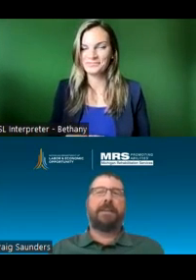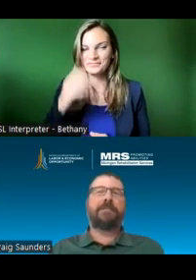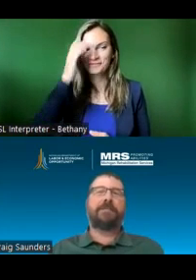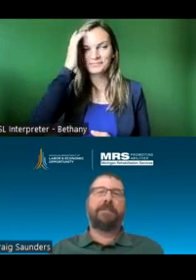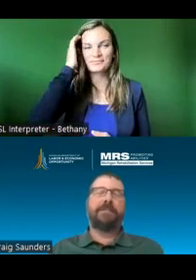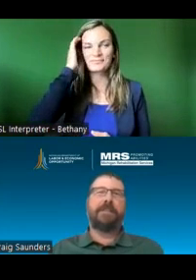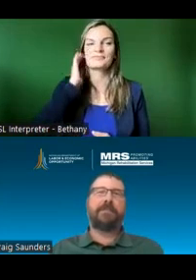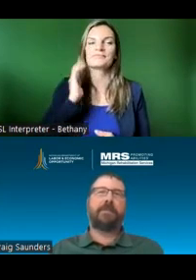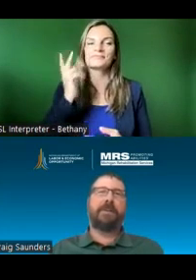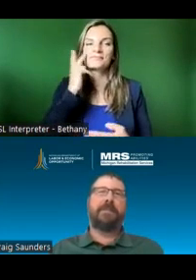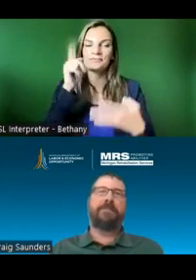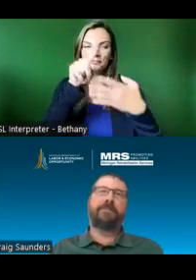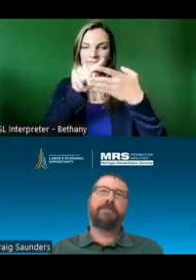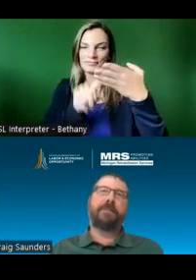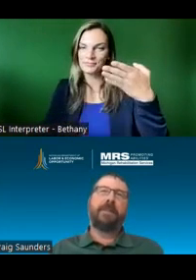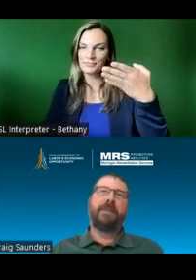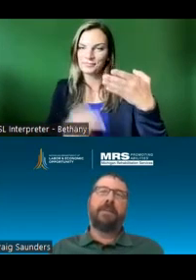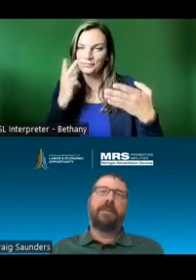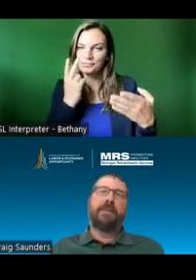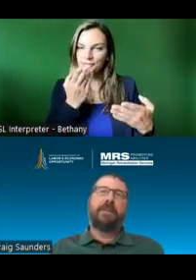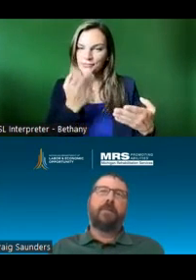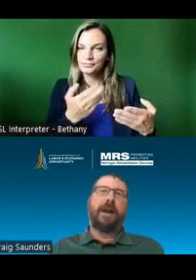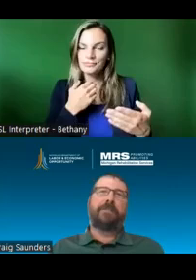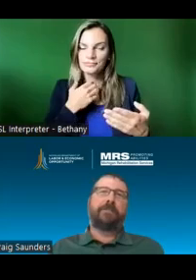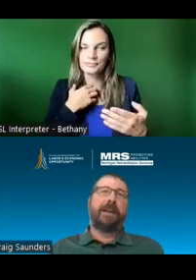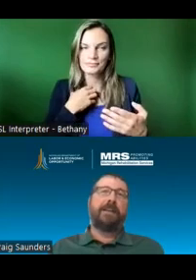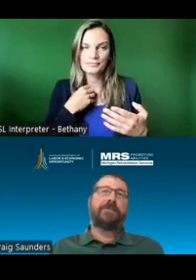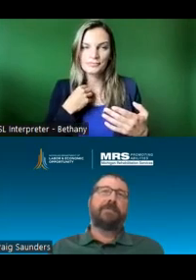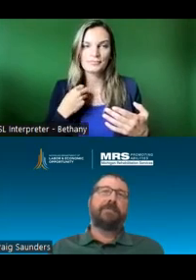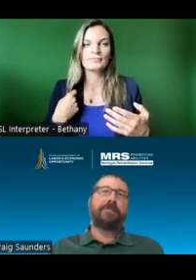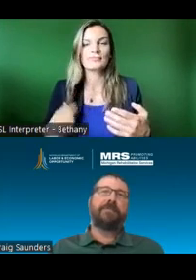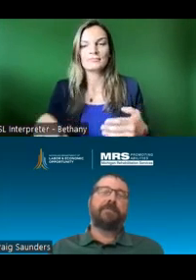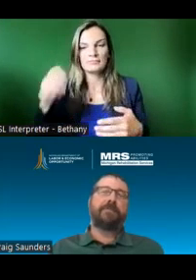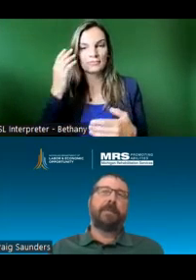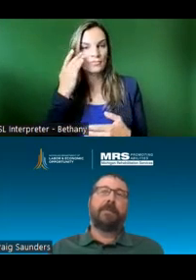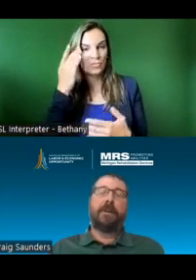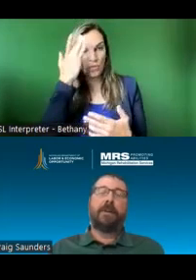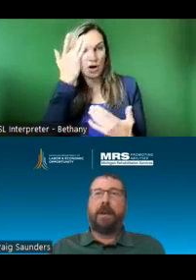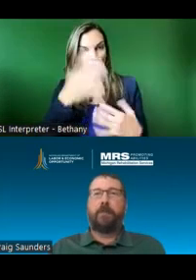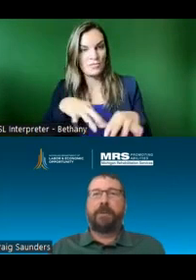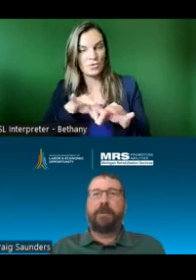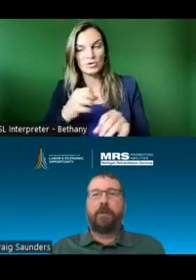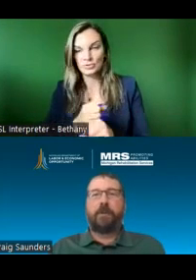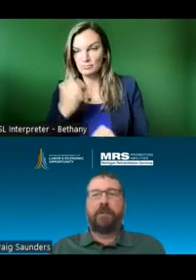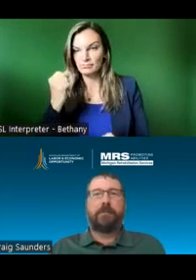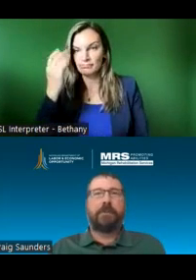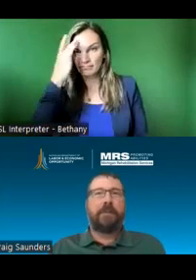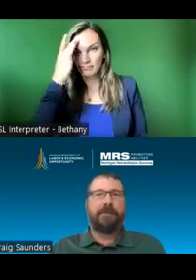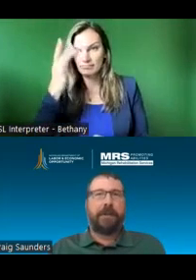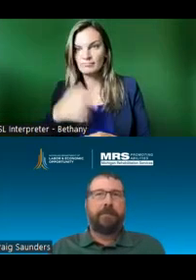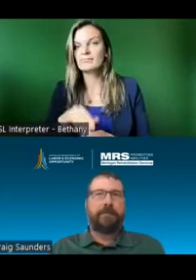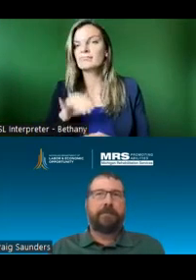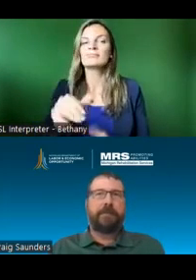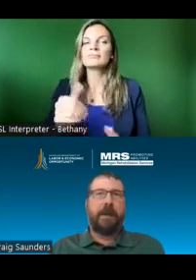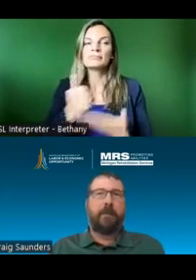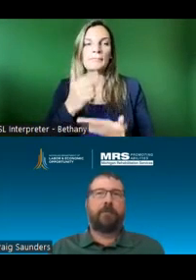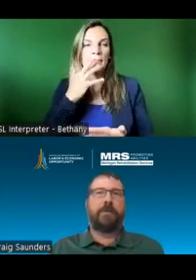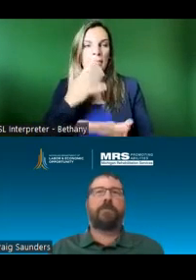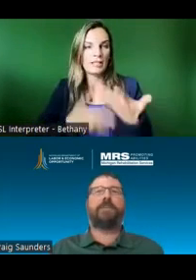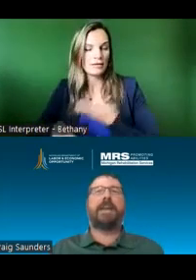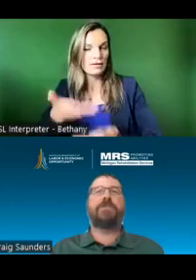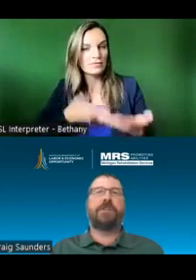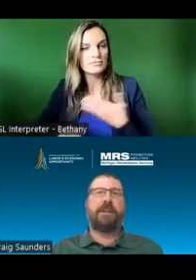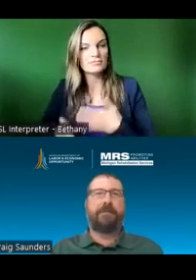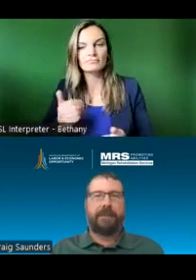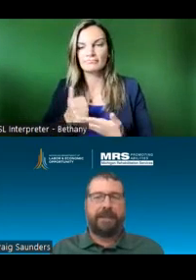great list on the screen. Why stretch? Oh, it helps increase our blood flow, helps